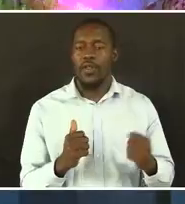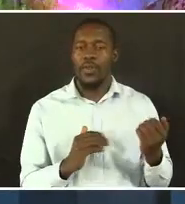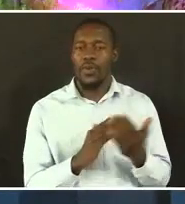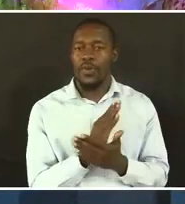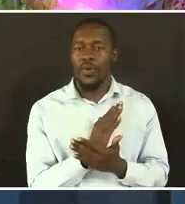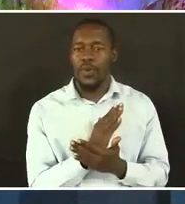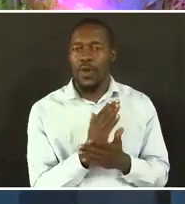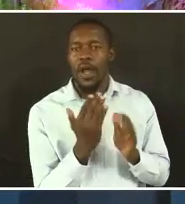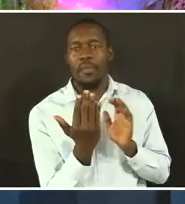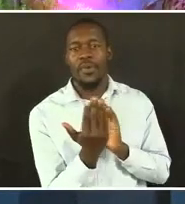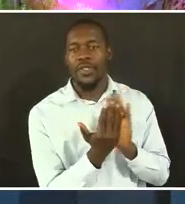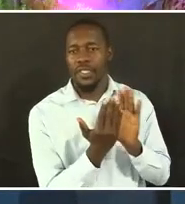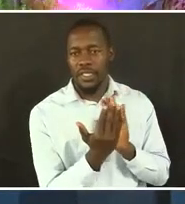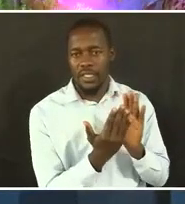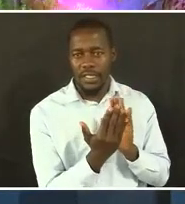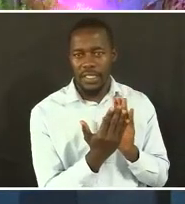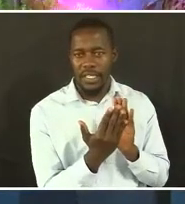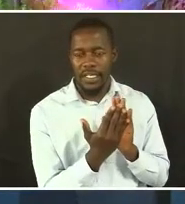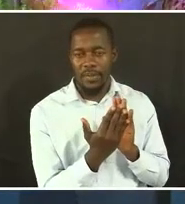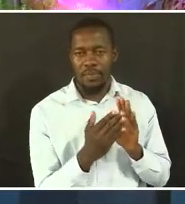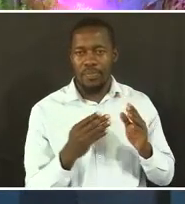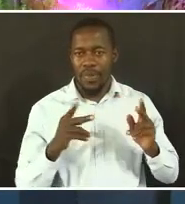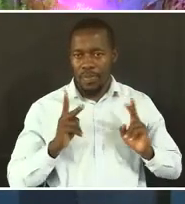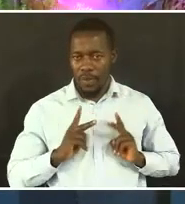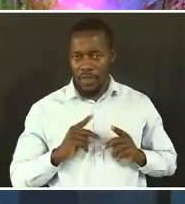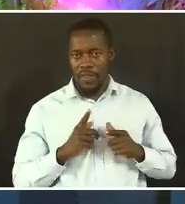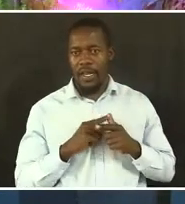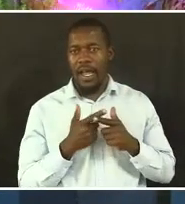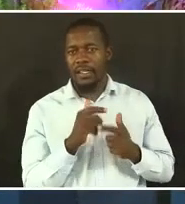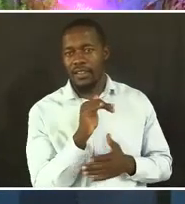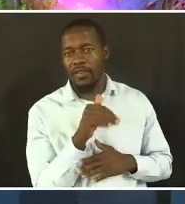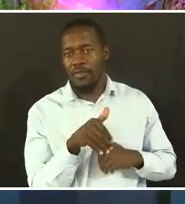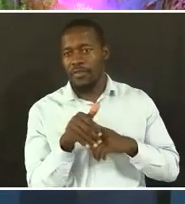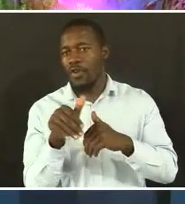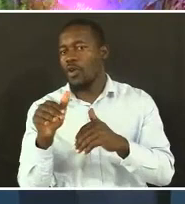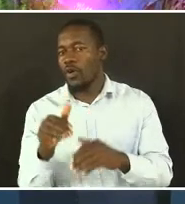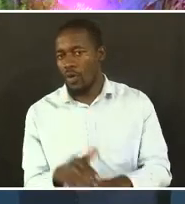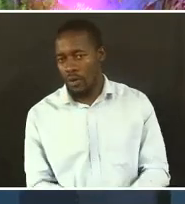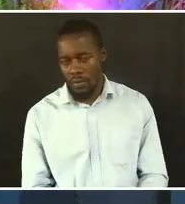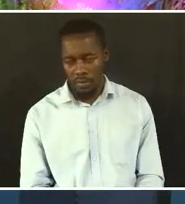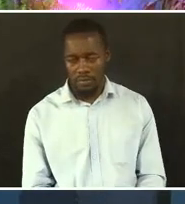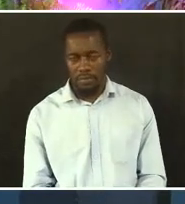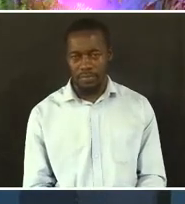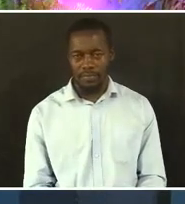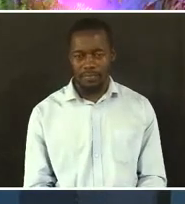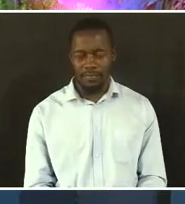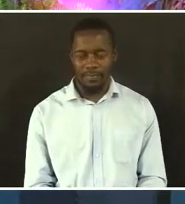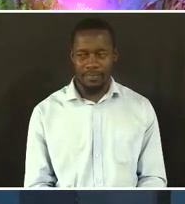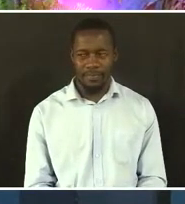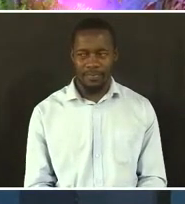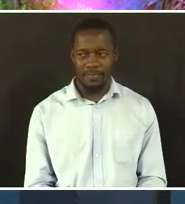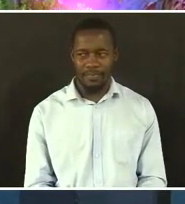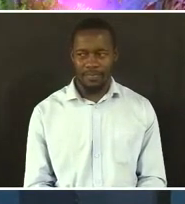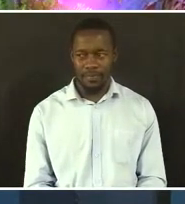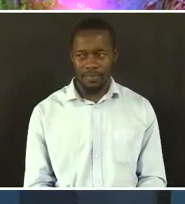And then he told them, follow me. In fact, when you continue reading